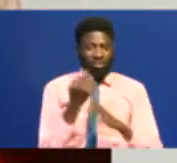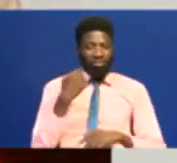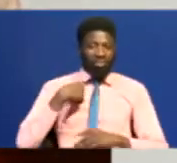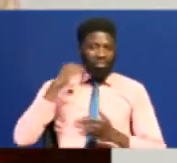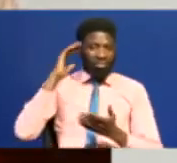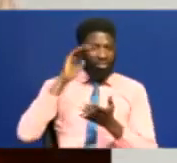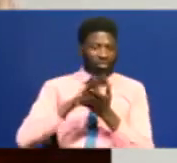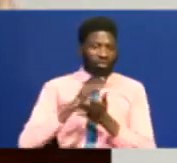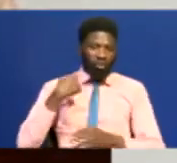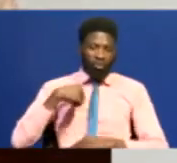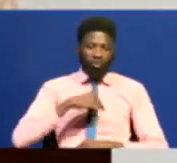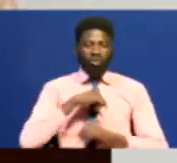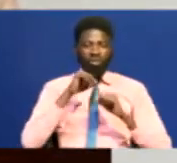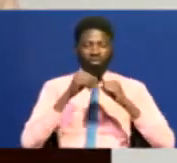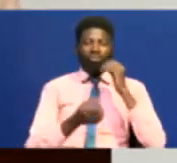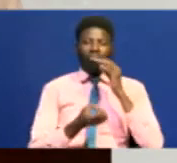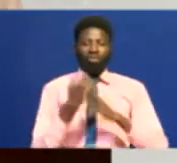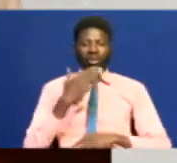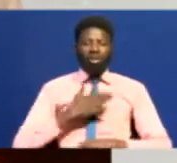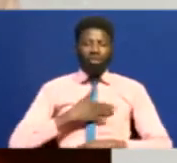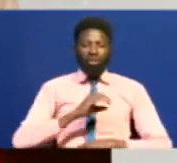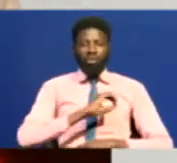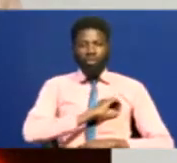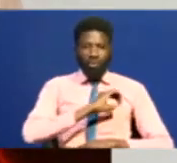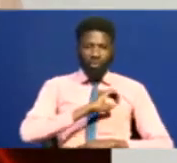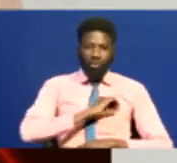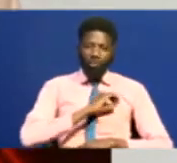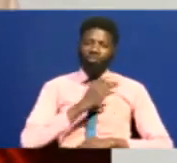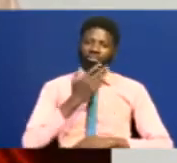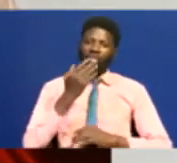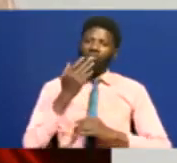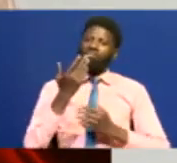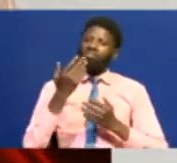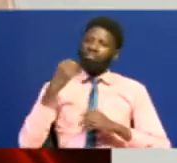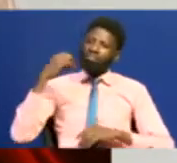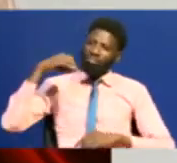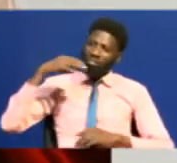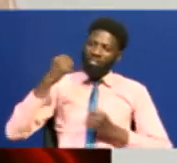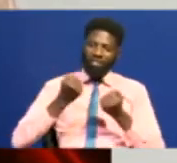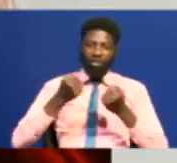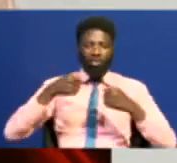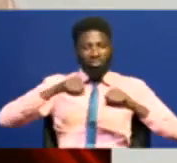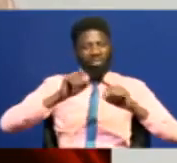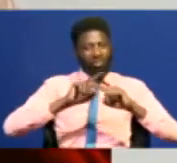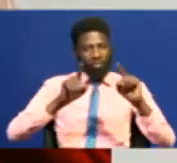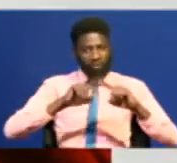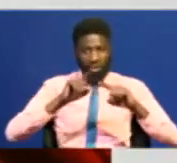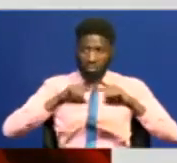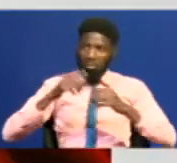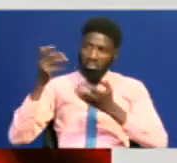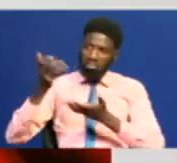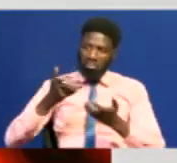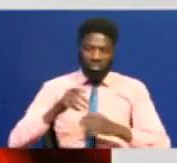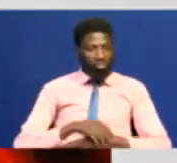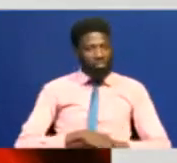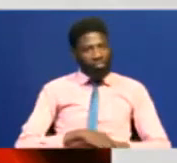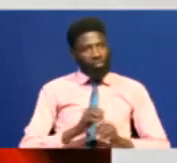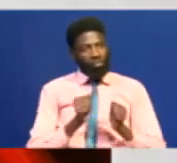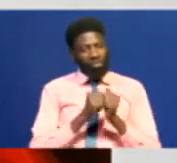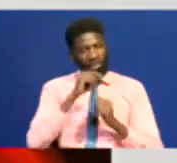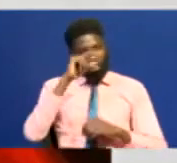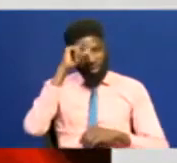own EVs that suit our market and not just rely on bringing EVs from, you know, the other countries. Mm-hmm. With the government led by President William